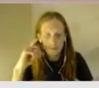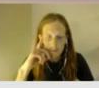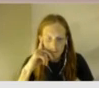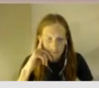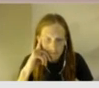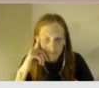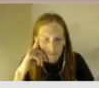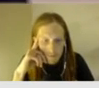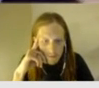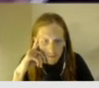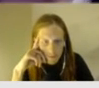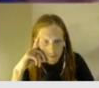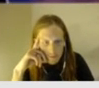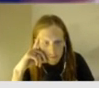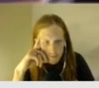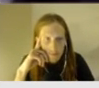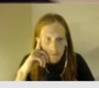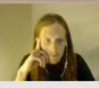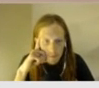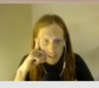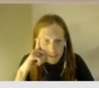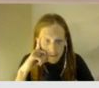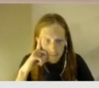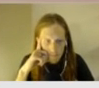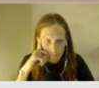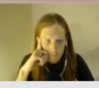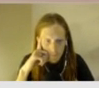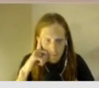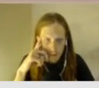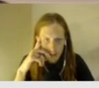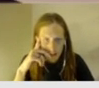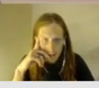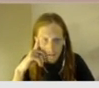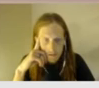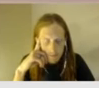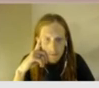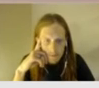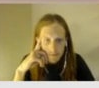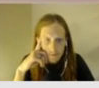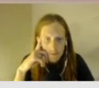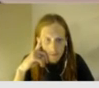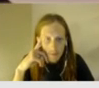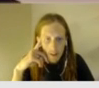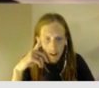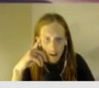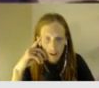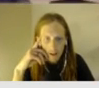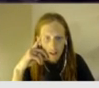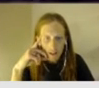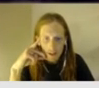in, float out, and it's not really real. It's not an artifact. It's not physical. But having the opportunity to print your